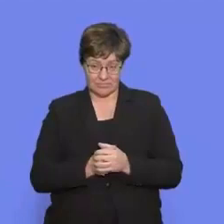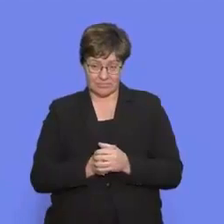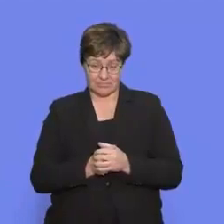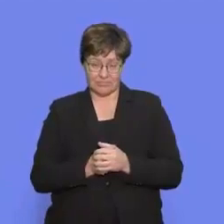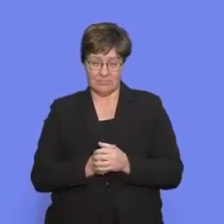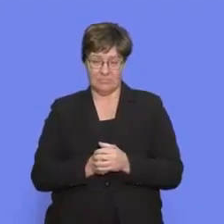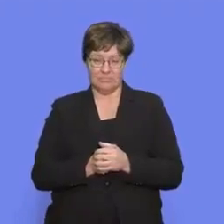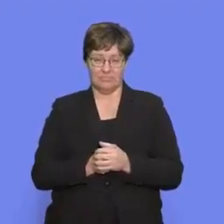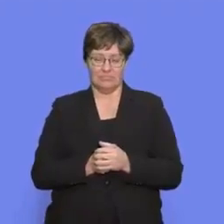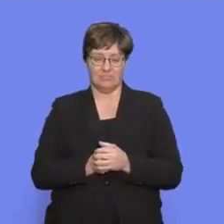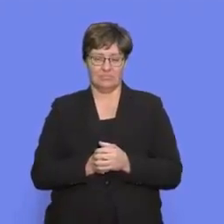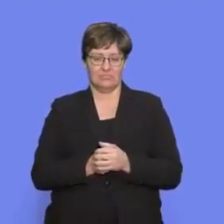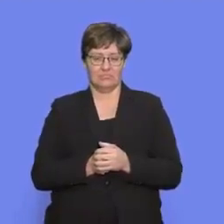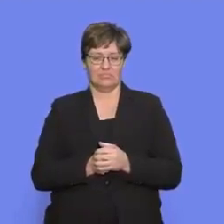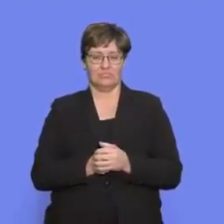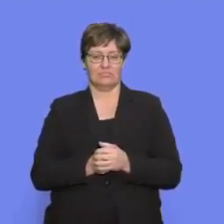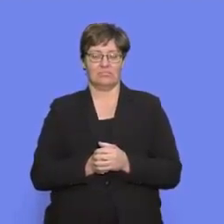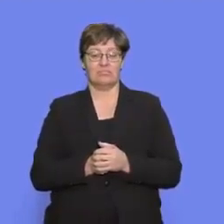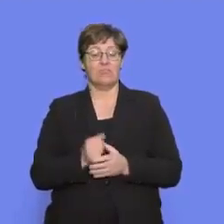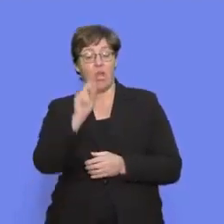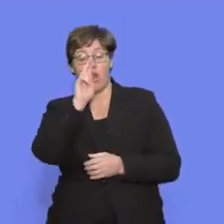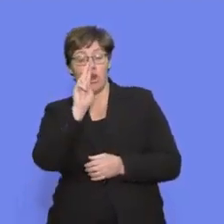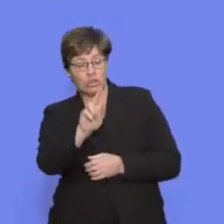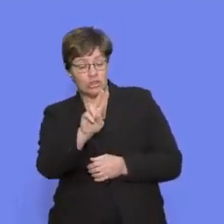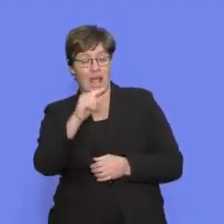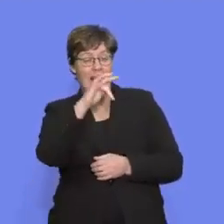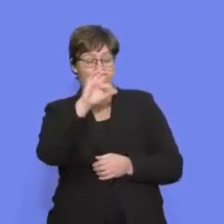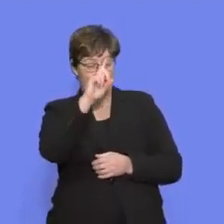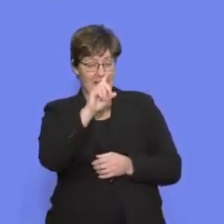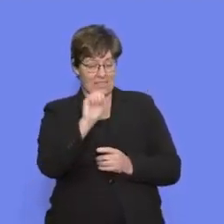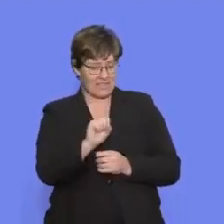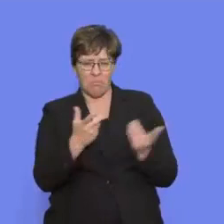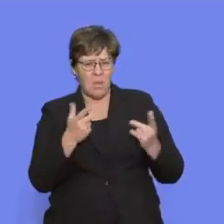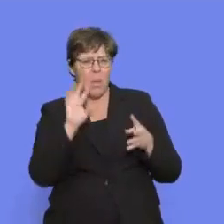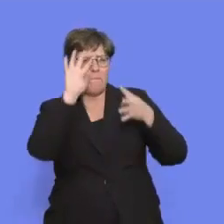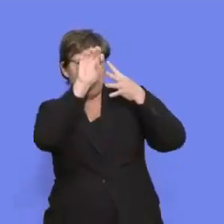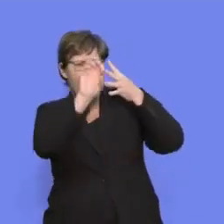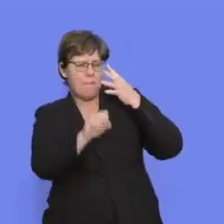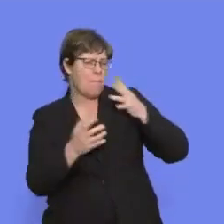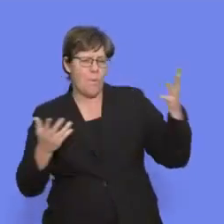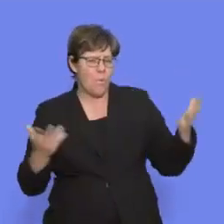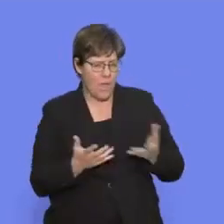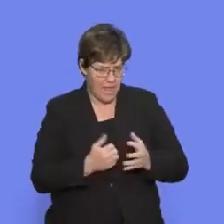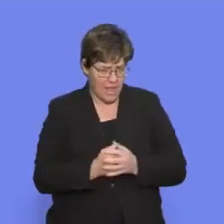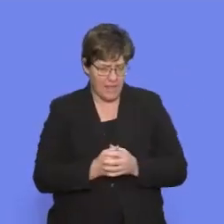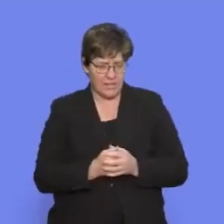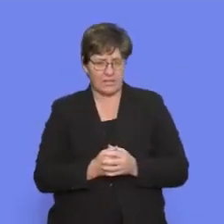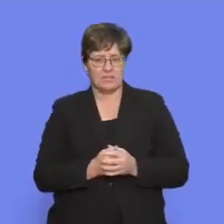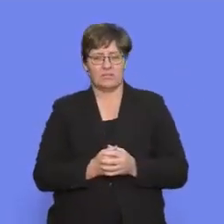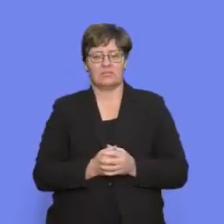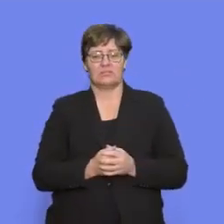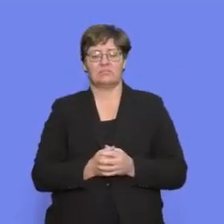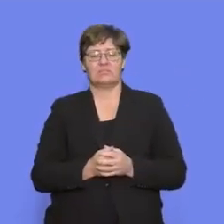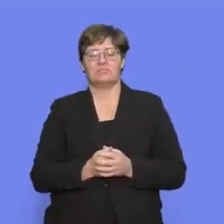endocrine and exocrine. We looked at the glands and where they are positioned and